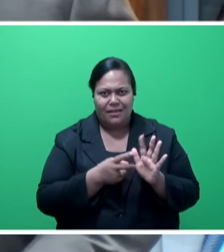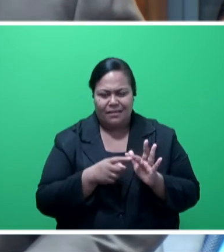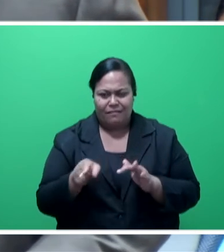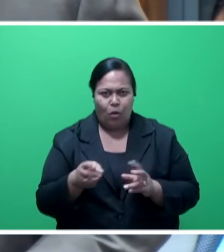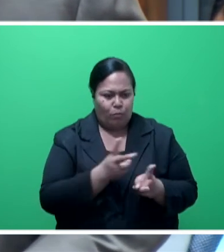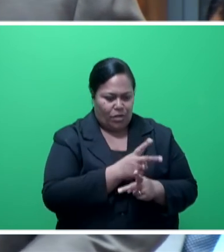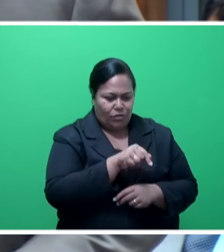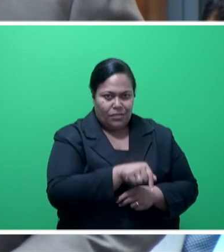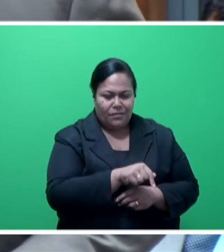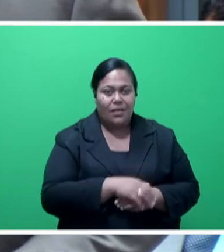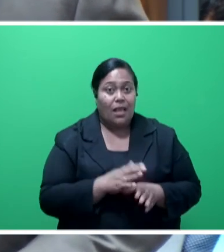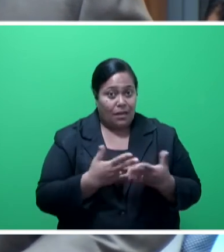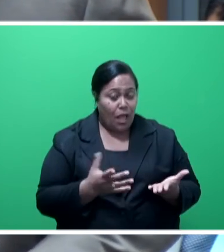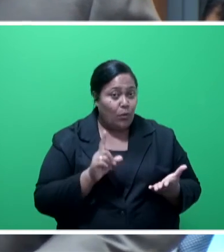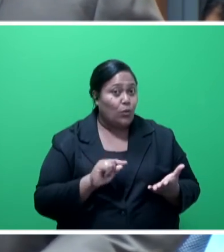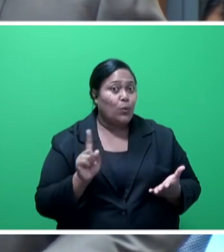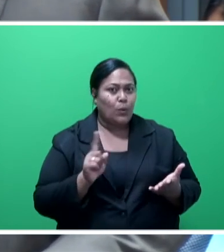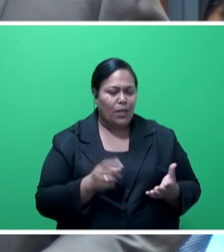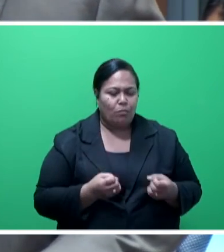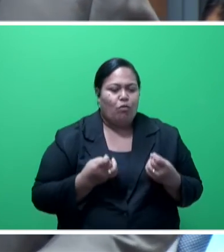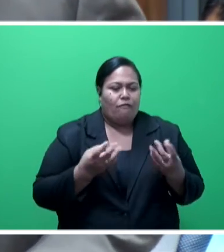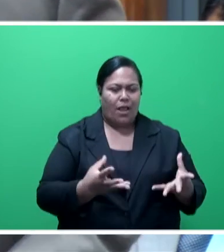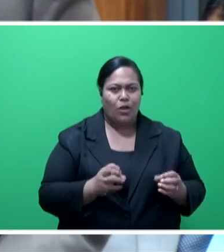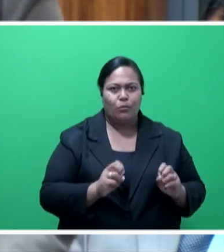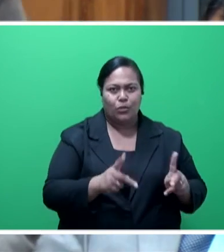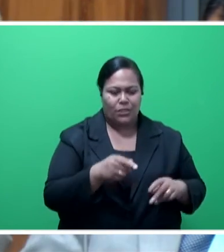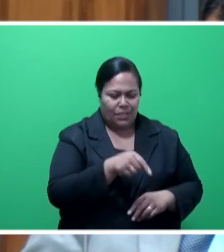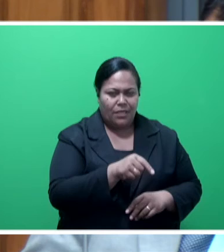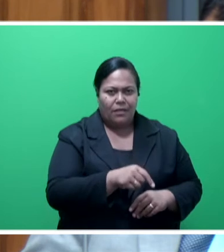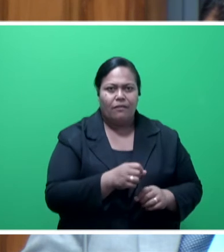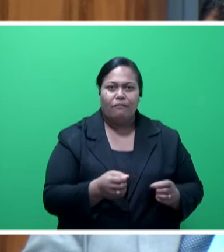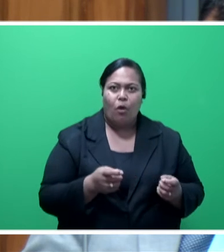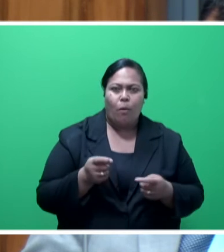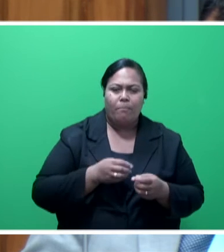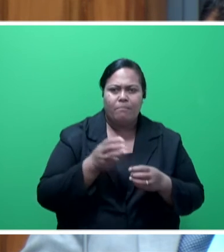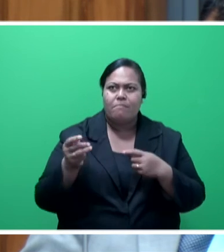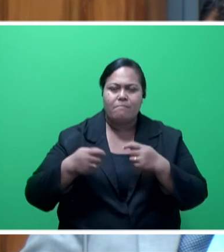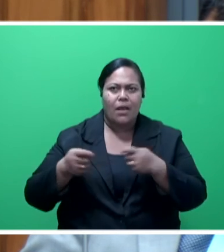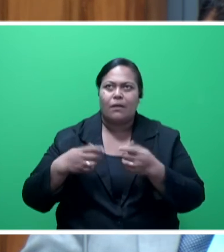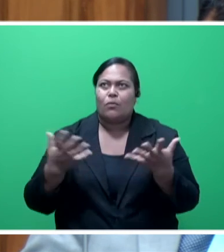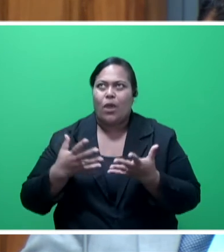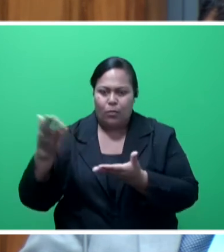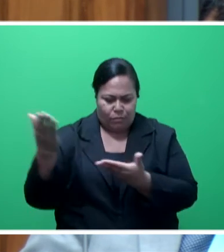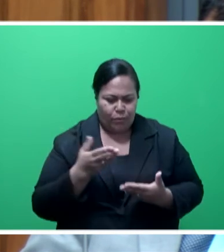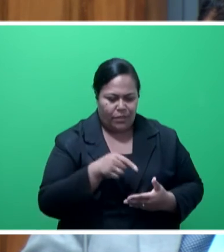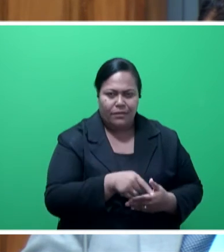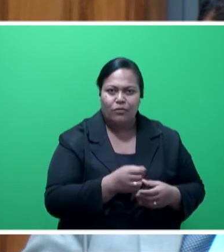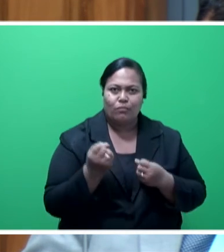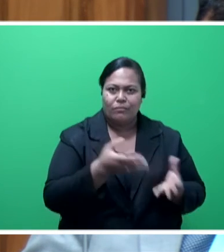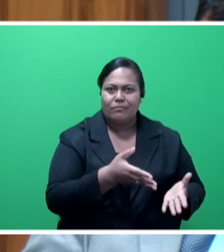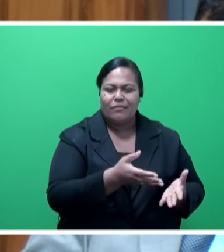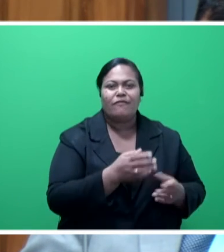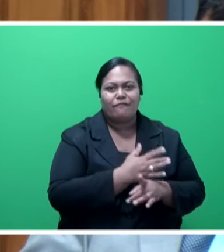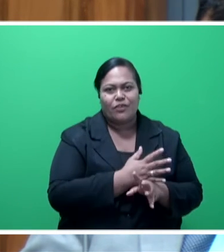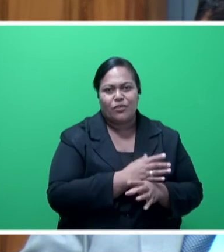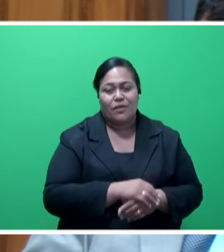now is provide a market and a fleet-friendly environment to help meet the current shortfall in raw materials. Honourable Speaker, sir, the